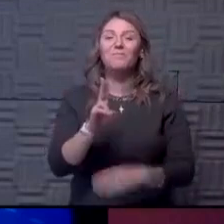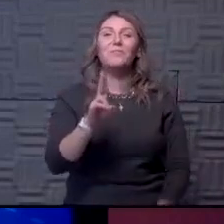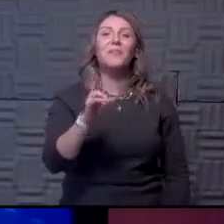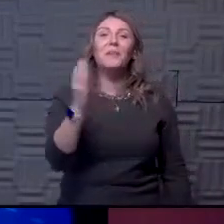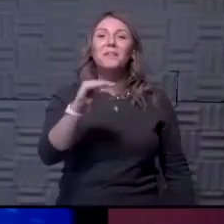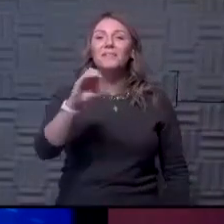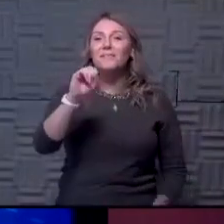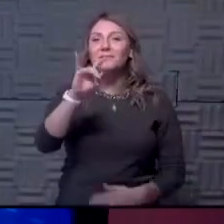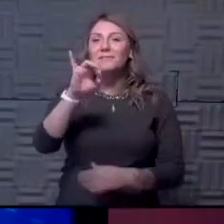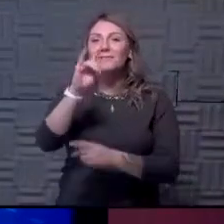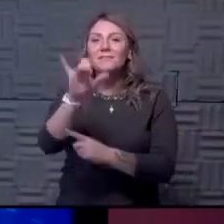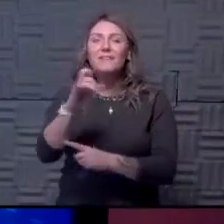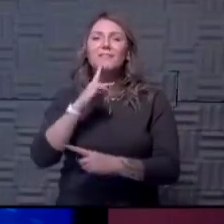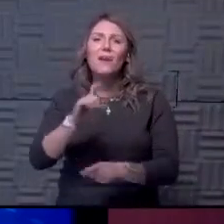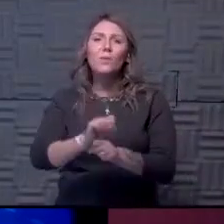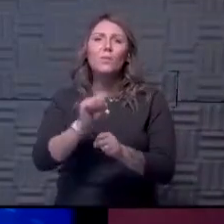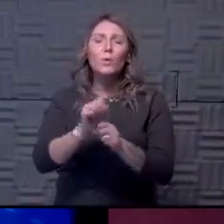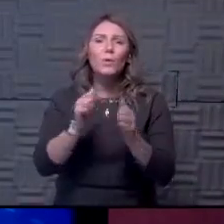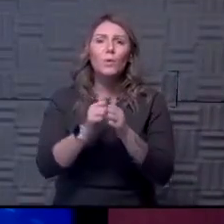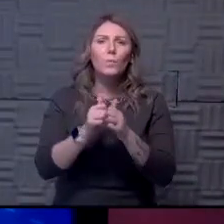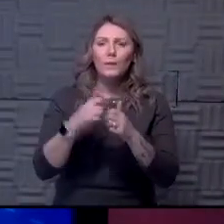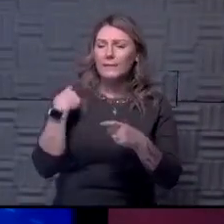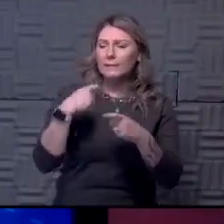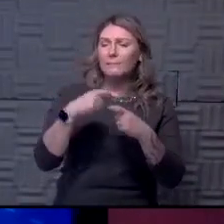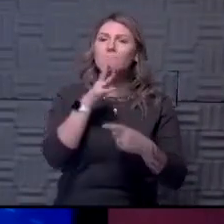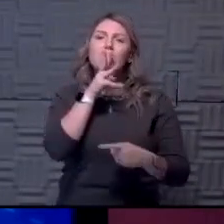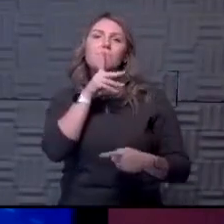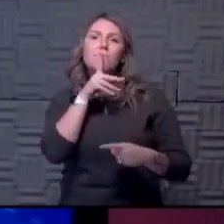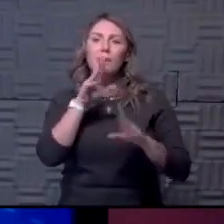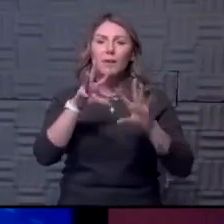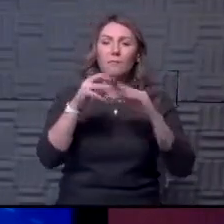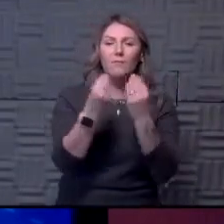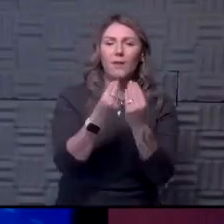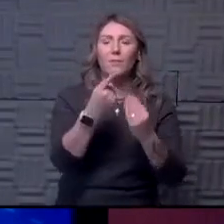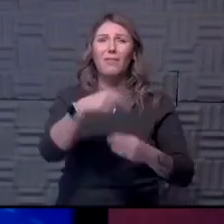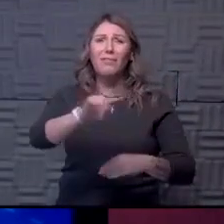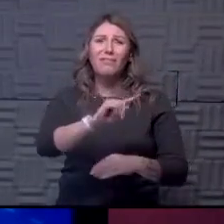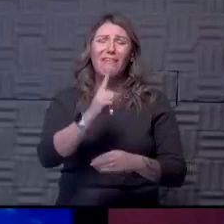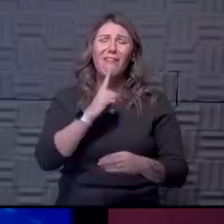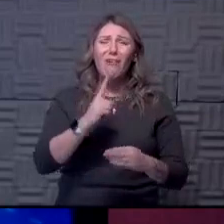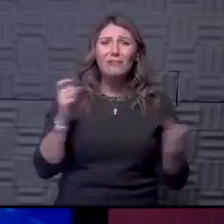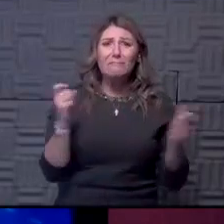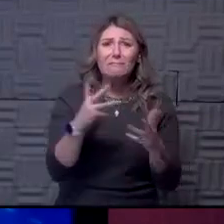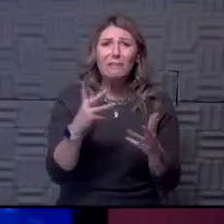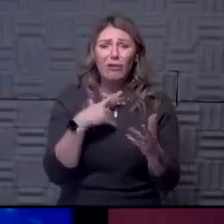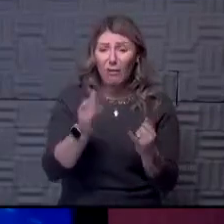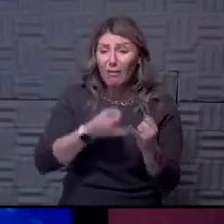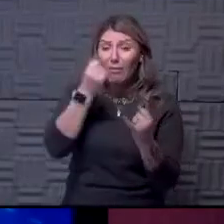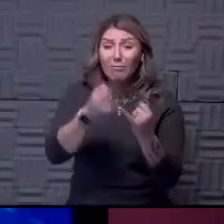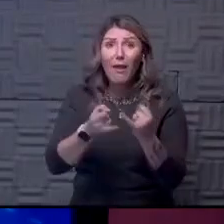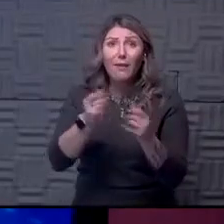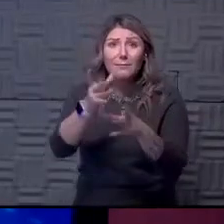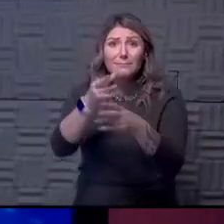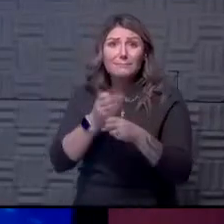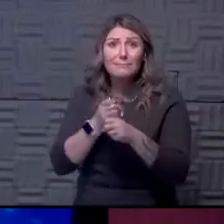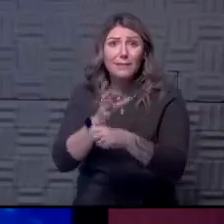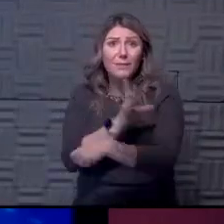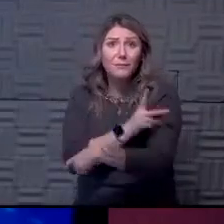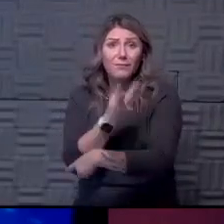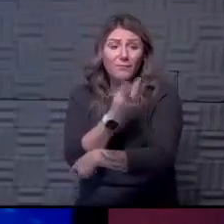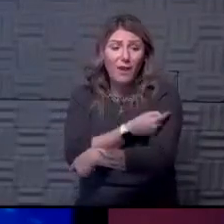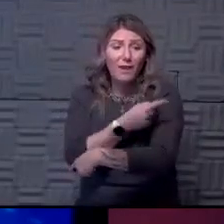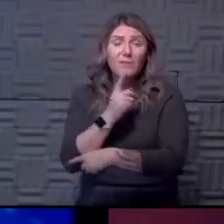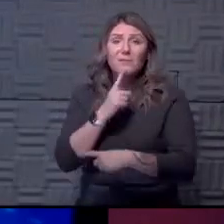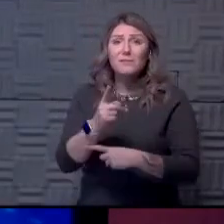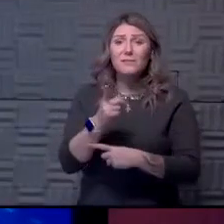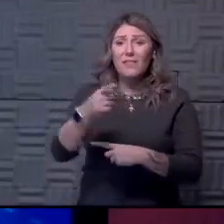I work with Spanish-speaking families. Most are desperately afraid they will be the last to receive the vaccine. What resources are out there